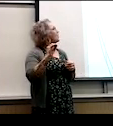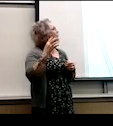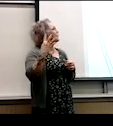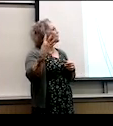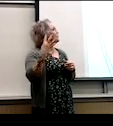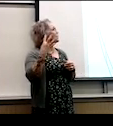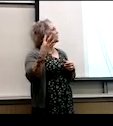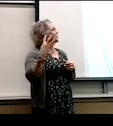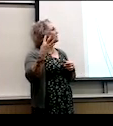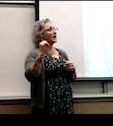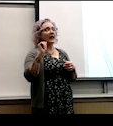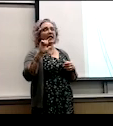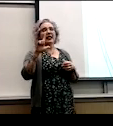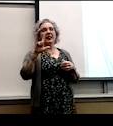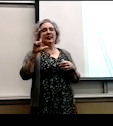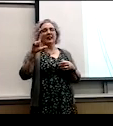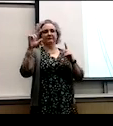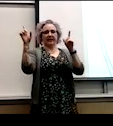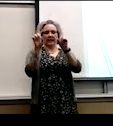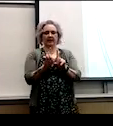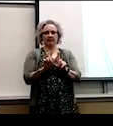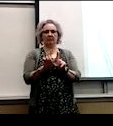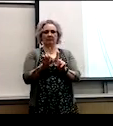linked in again, is